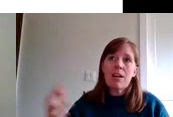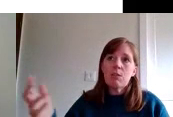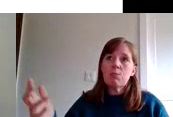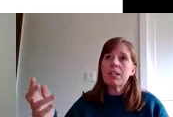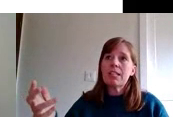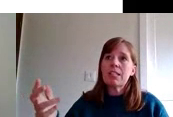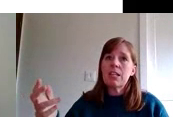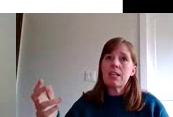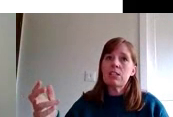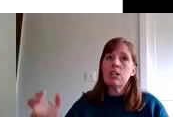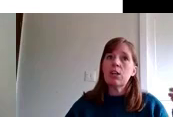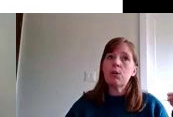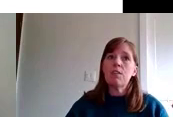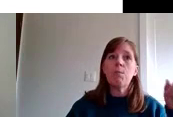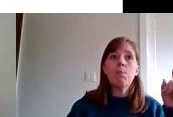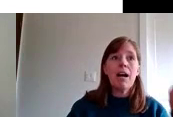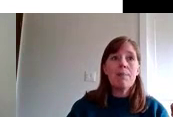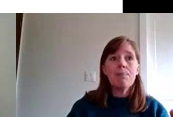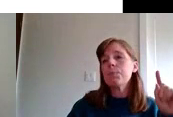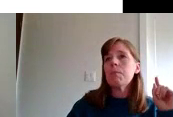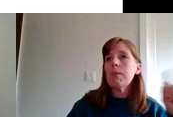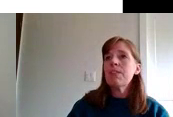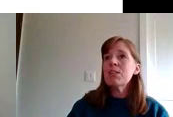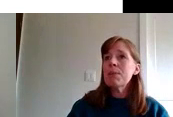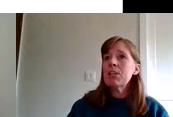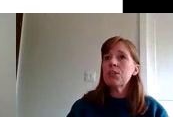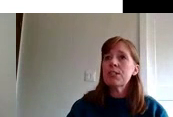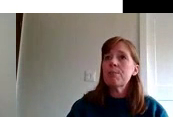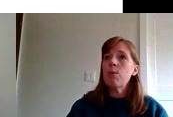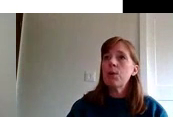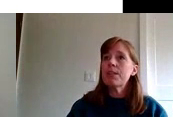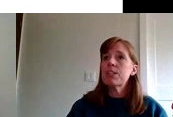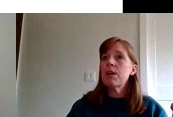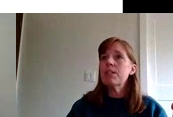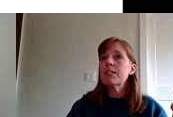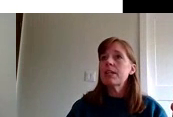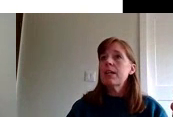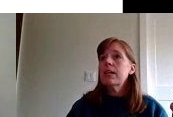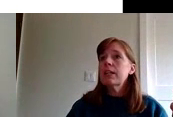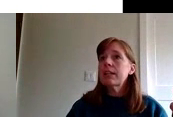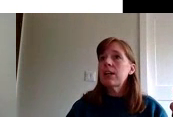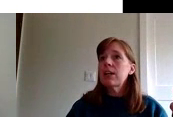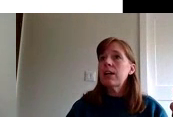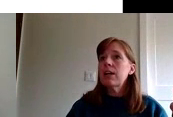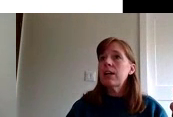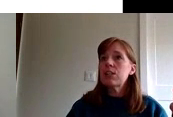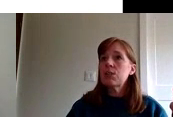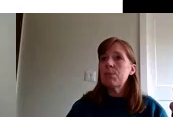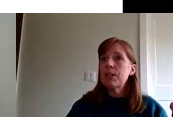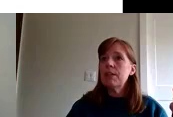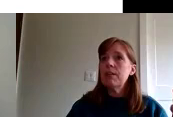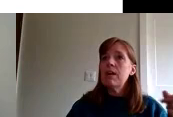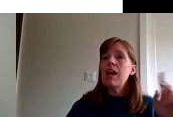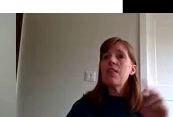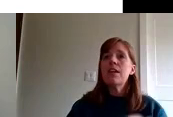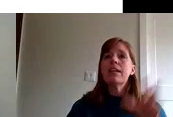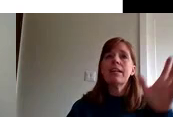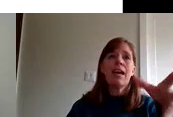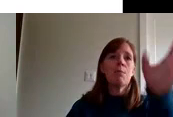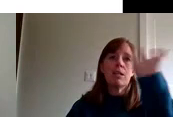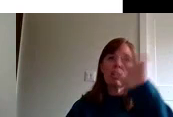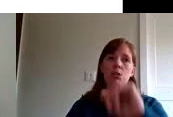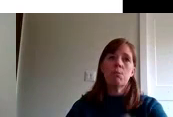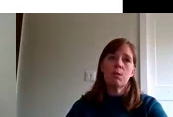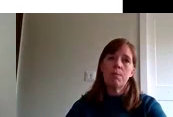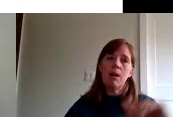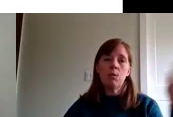document, then I would just mark it as decorative. But this picture is important, so I would just click on add a description, and then I